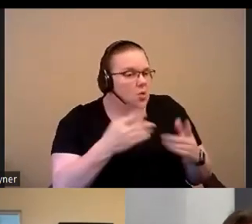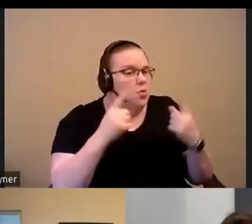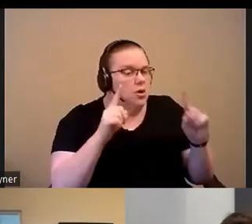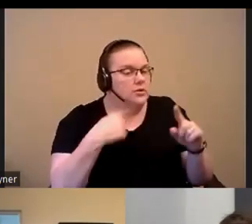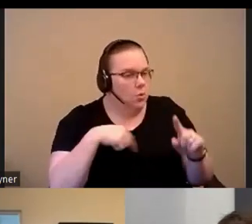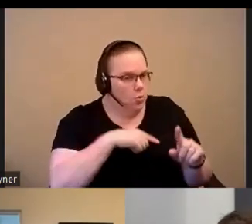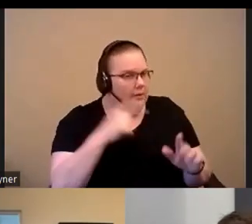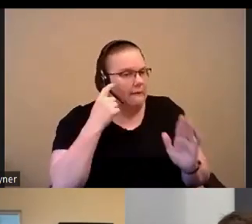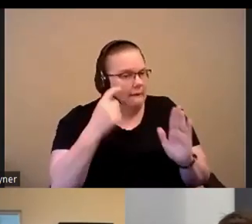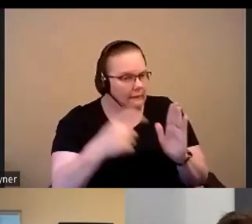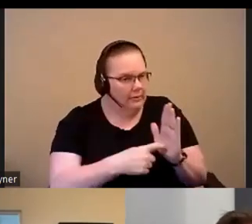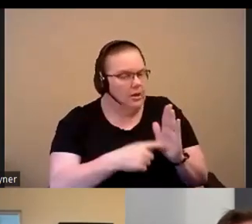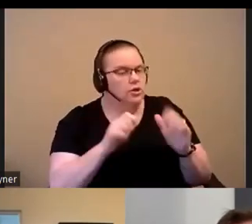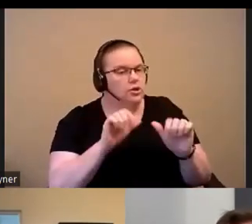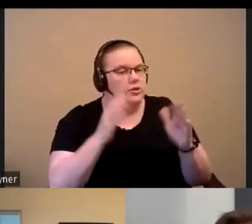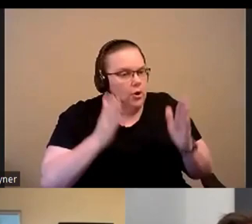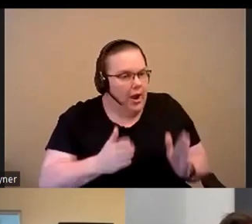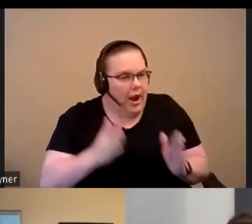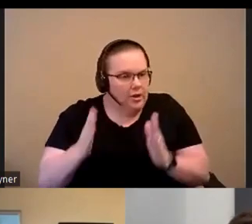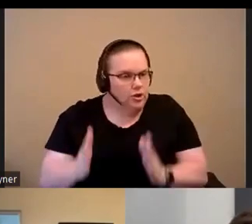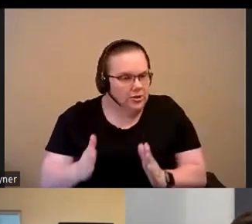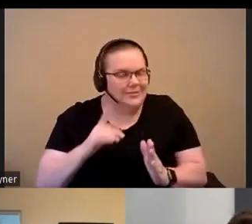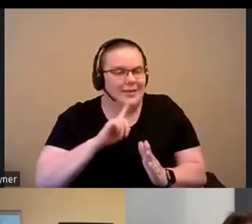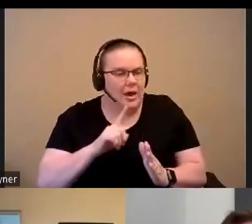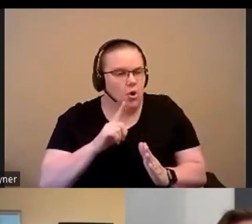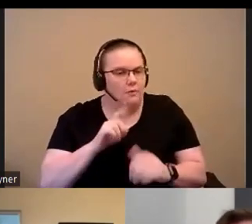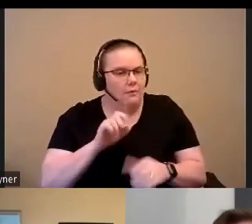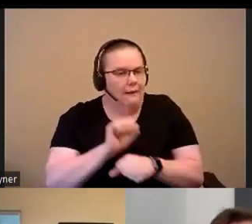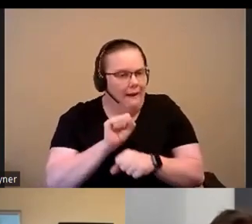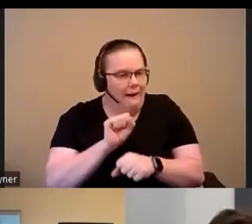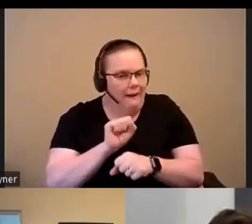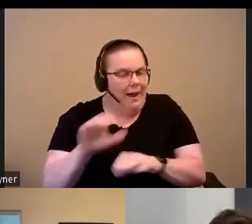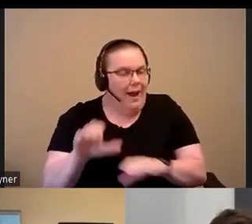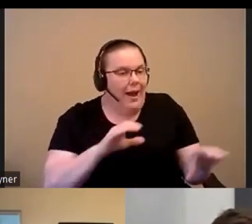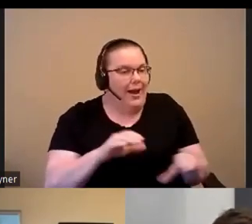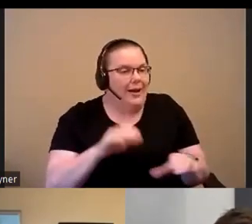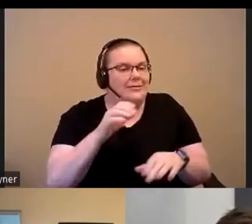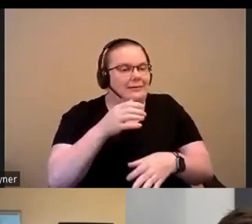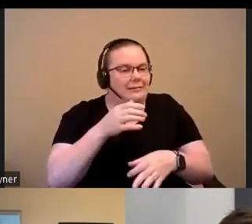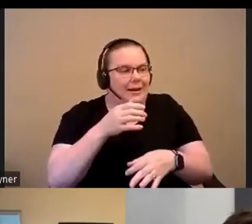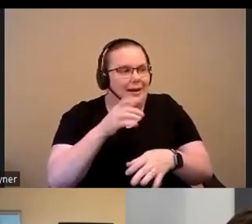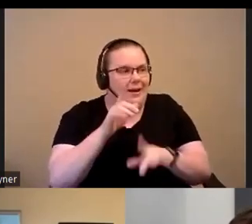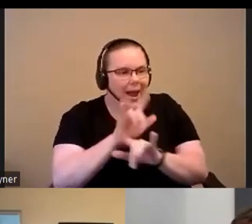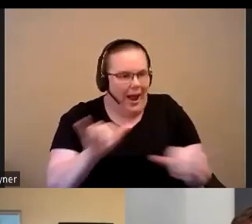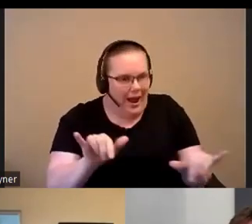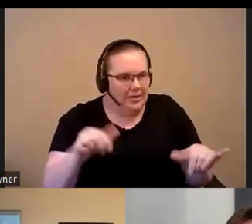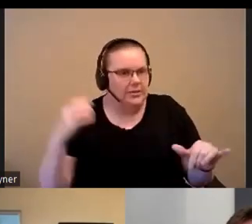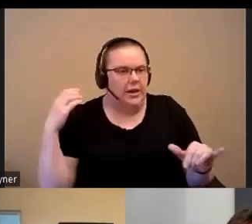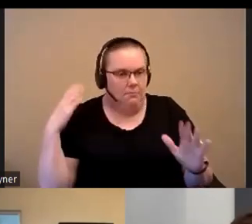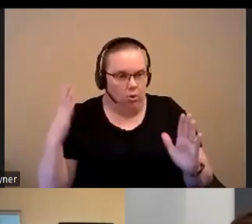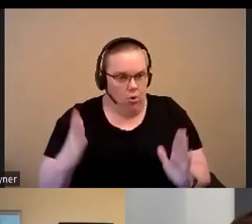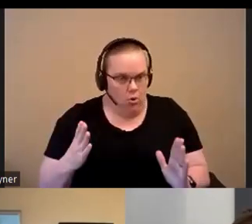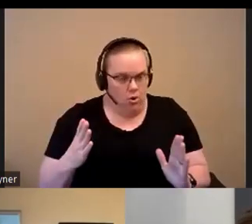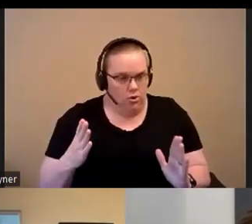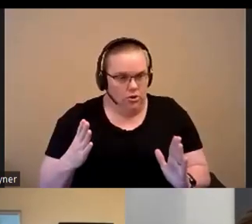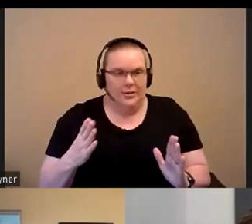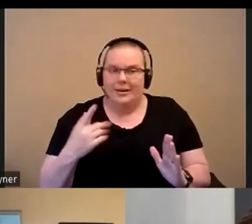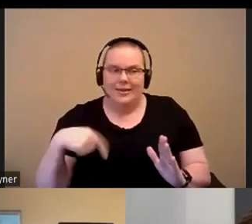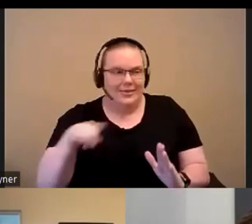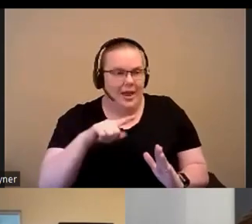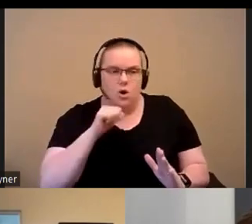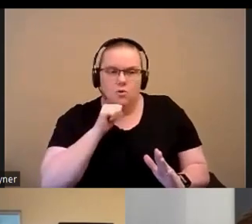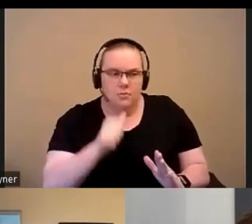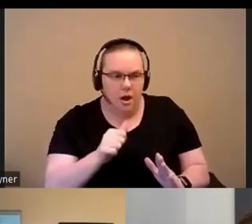there are agents who act as employers, even though they're not employers. They perform the function of an